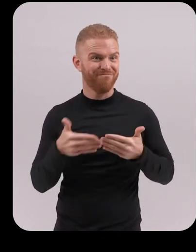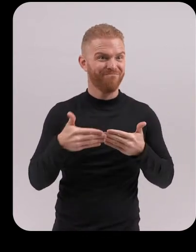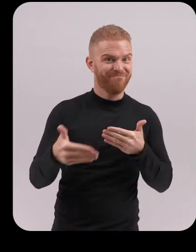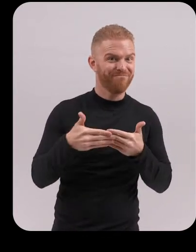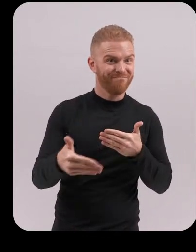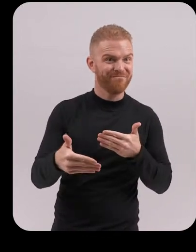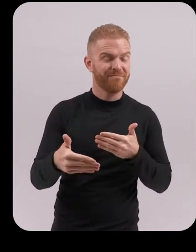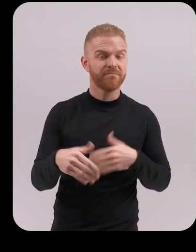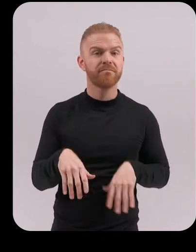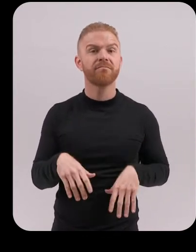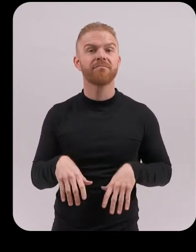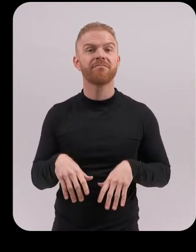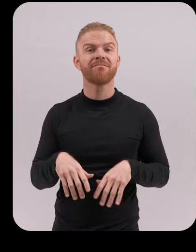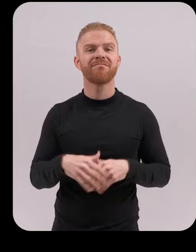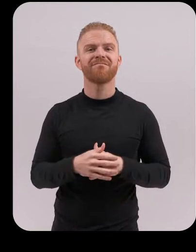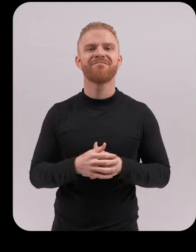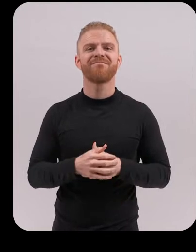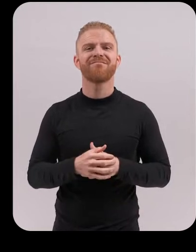soon.